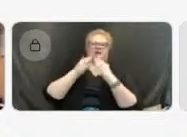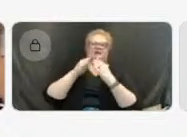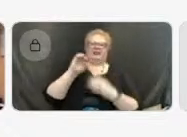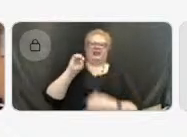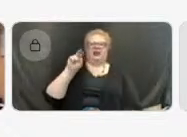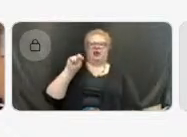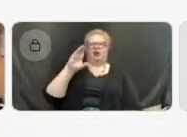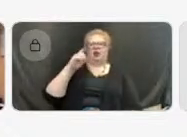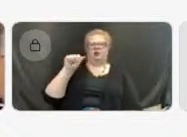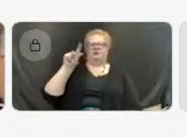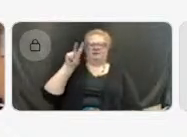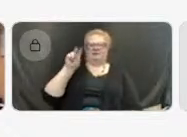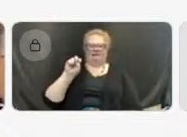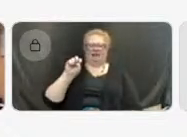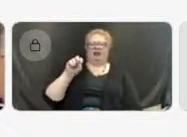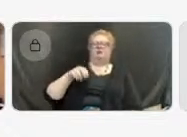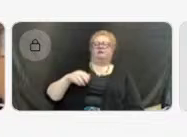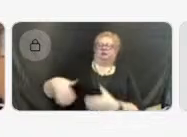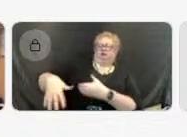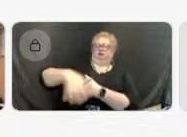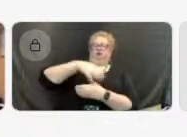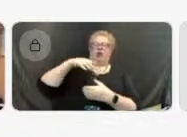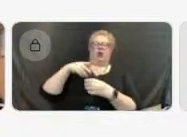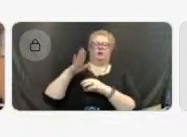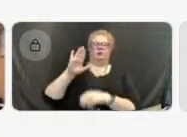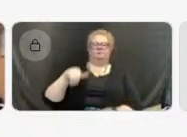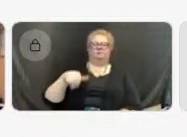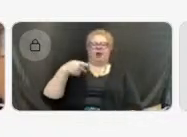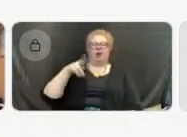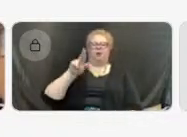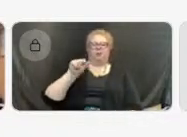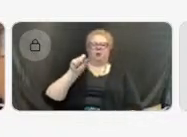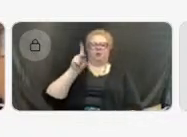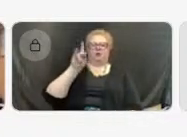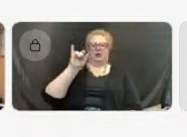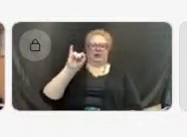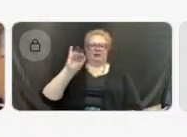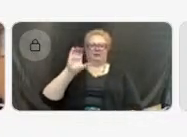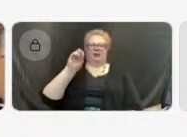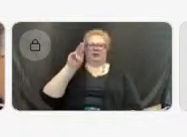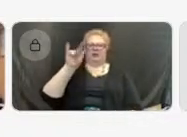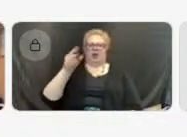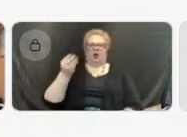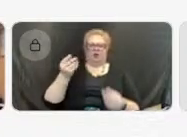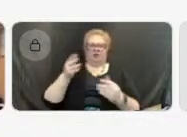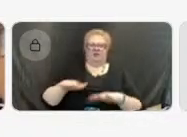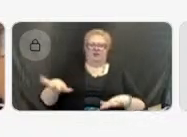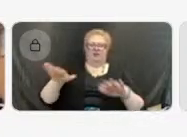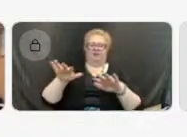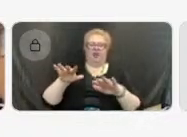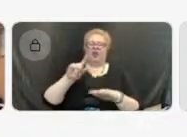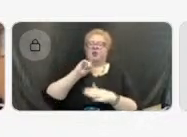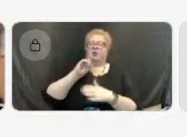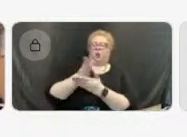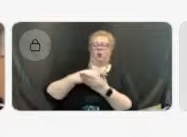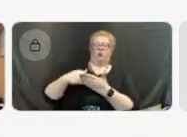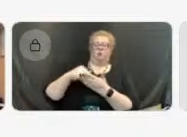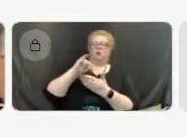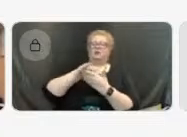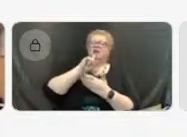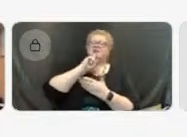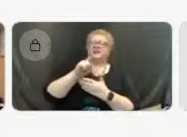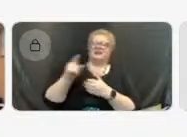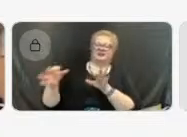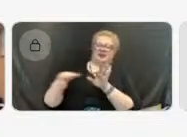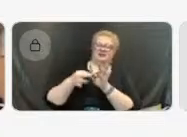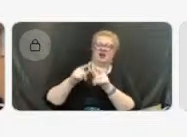land. As the picture shows, the only portion of this development that is actually attached to the city of Little Rock